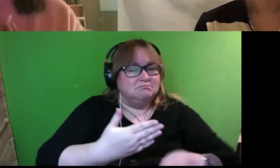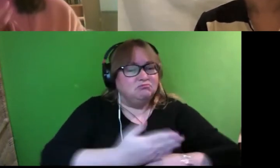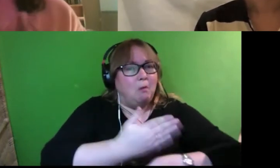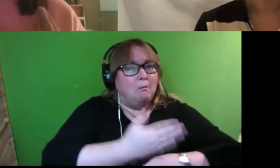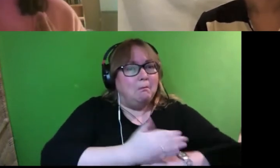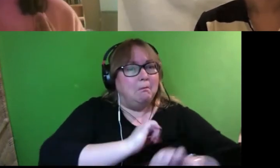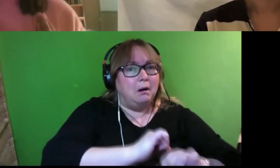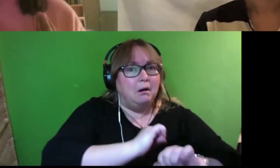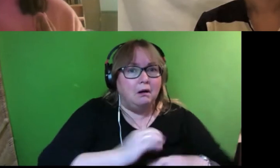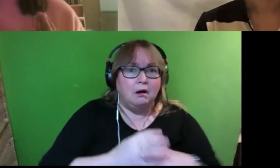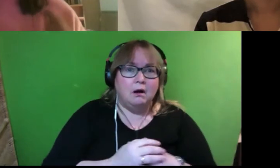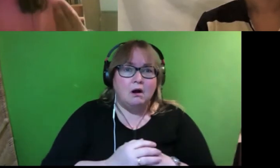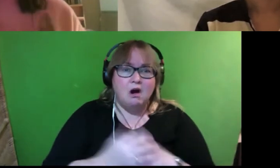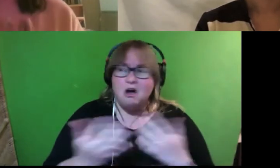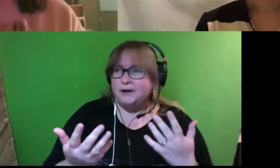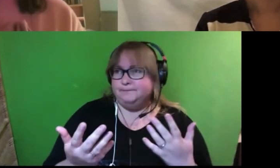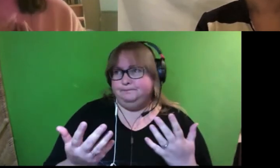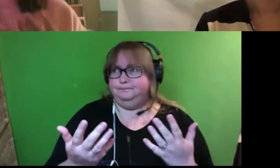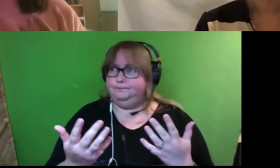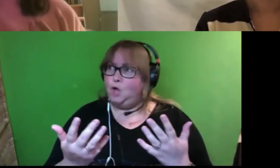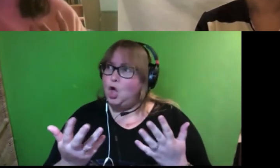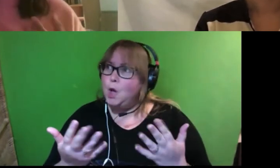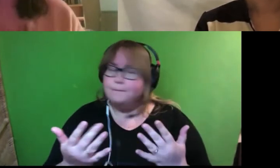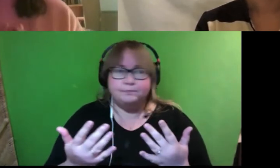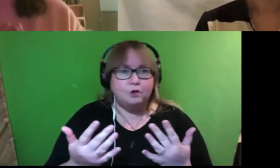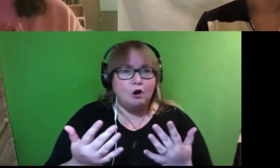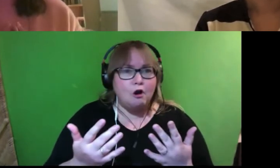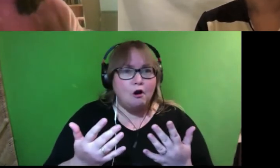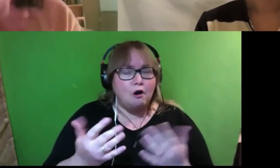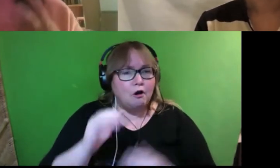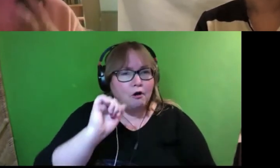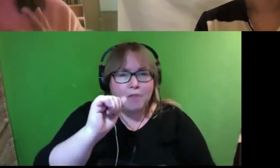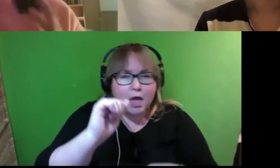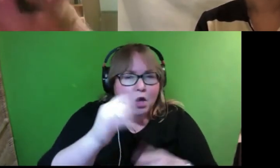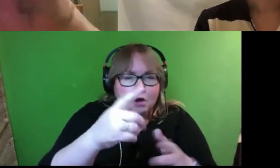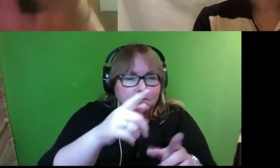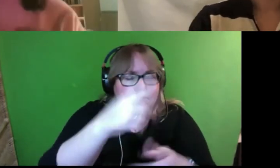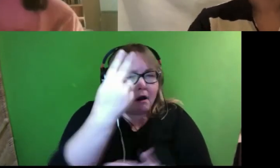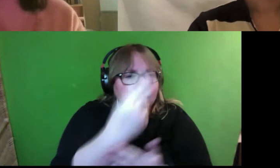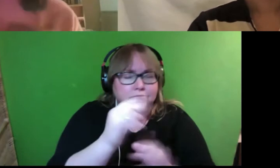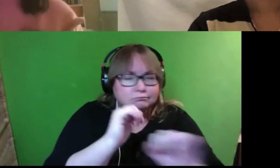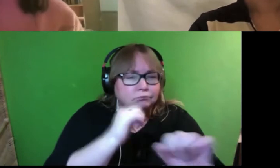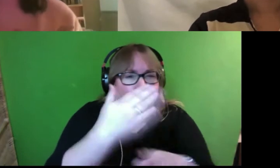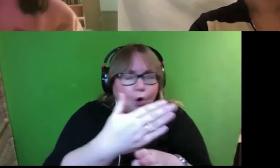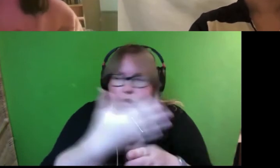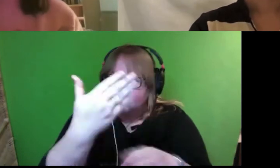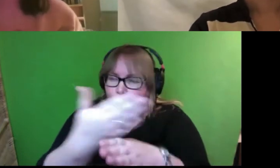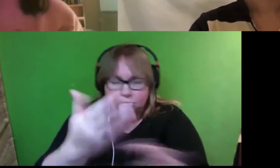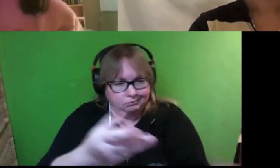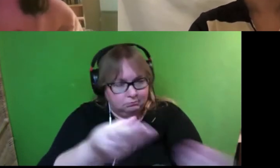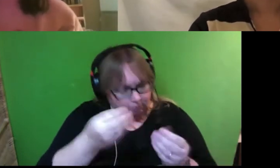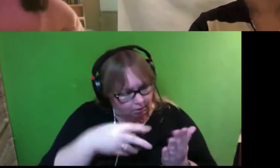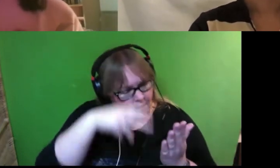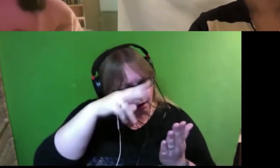or like how I'm reading other artists' work in a way that is completely transformed how I'm reading a lot